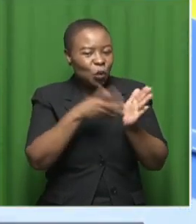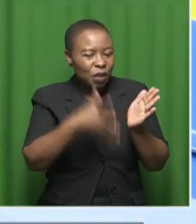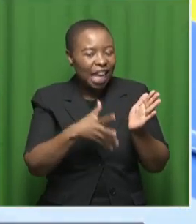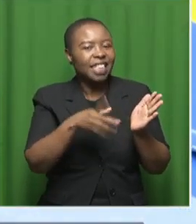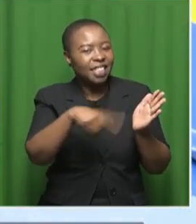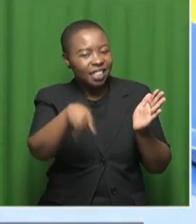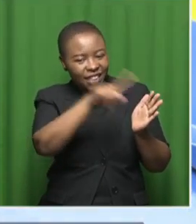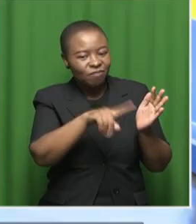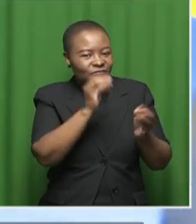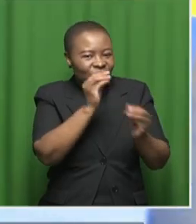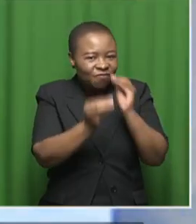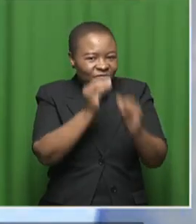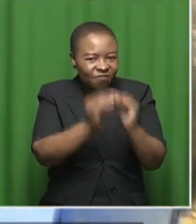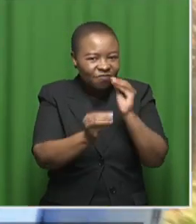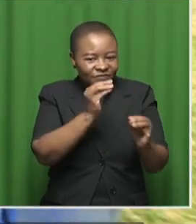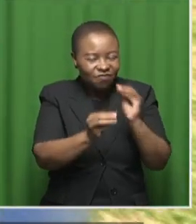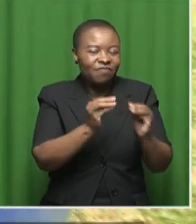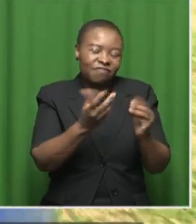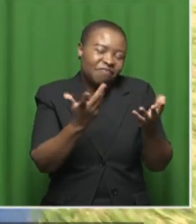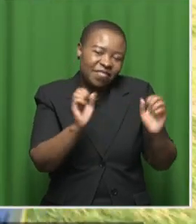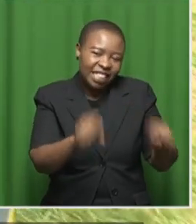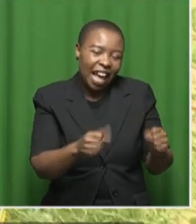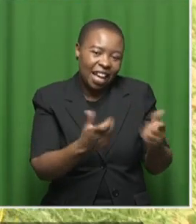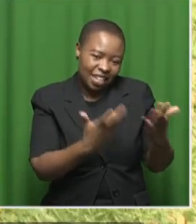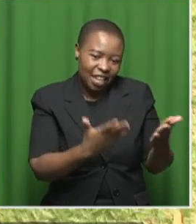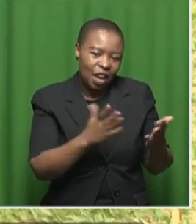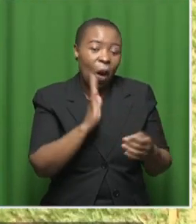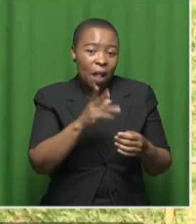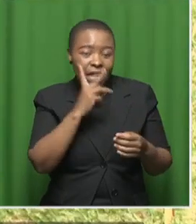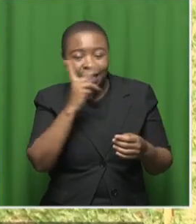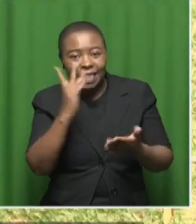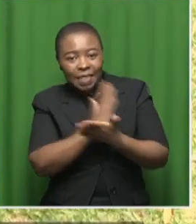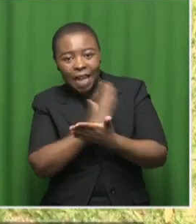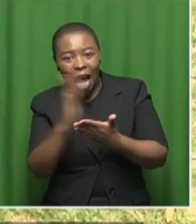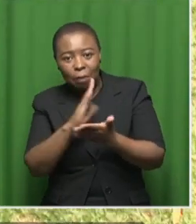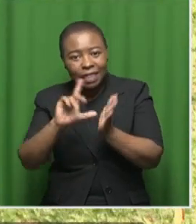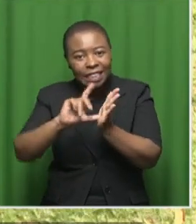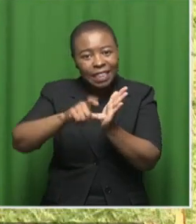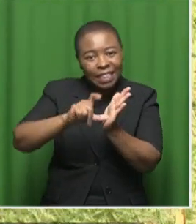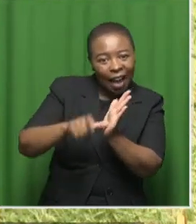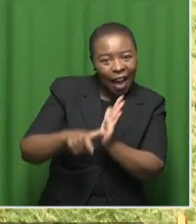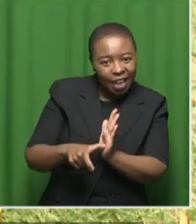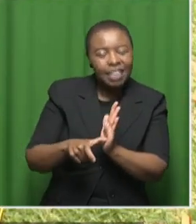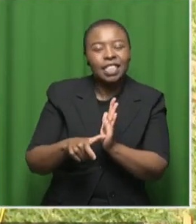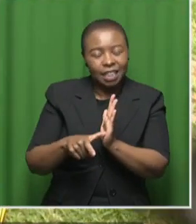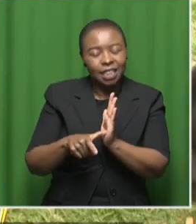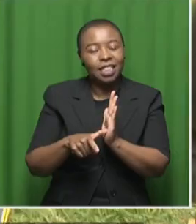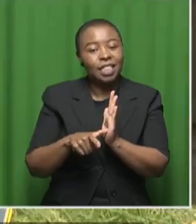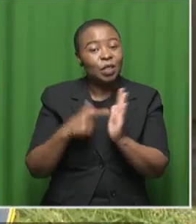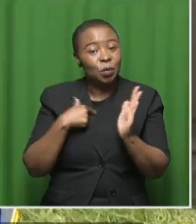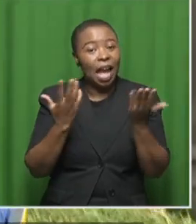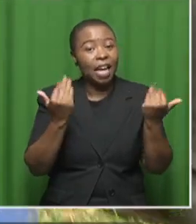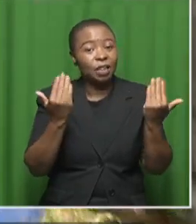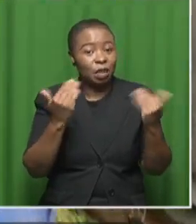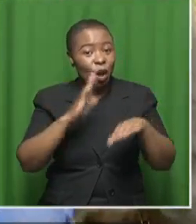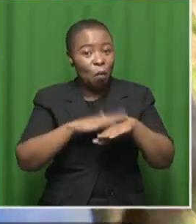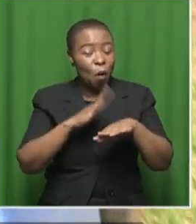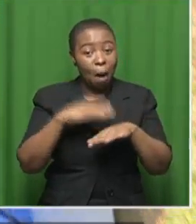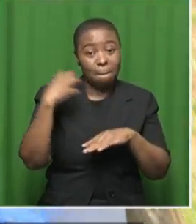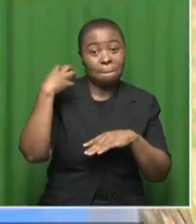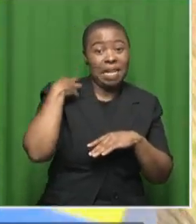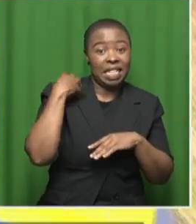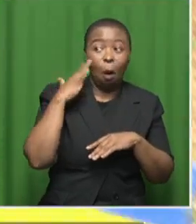to manufacture, and we're gonna see some of these designs here, and we're expecting that the minister,